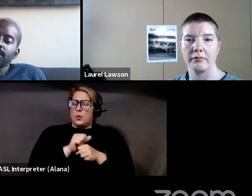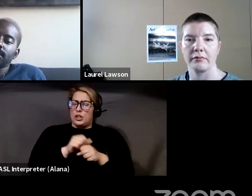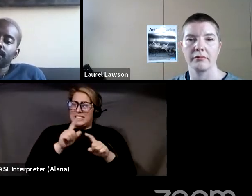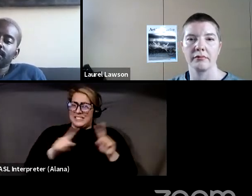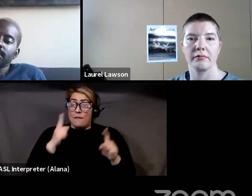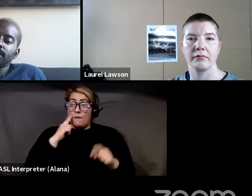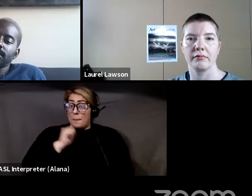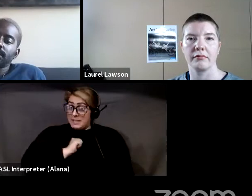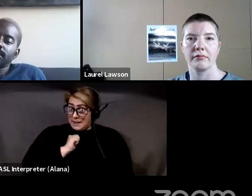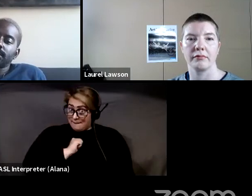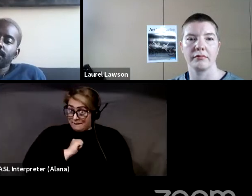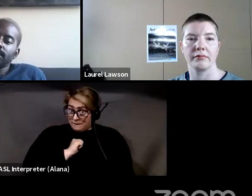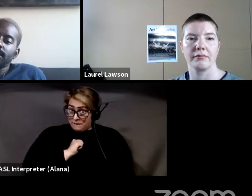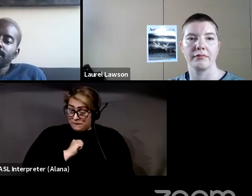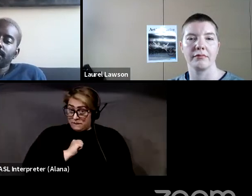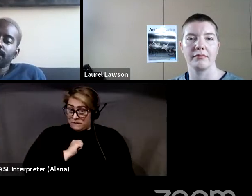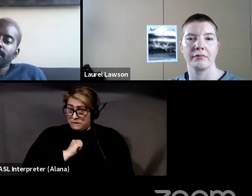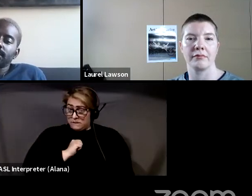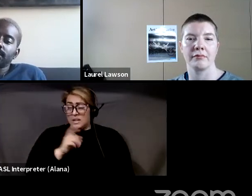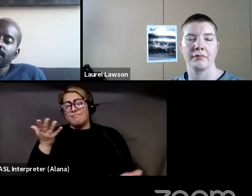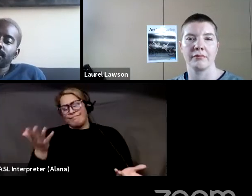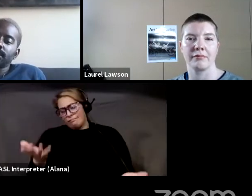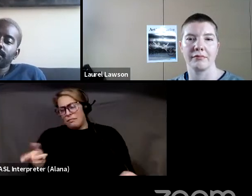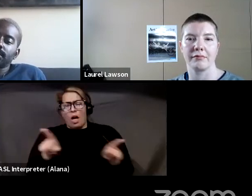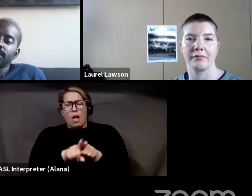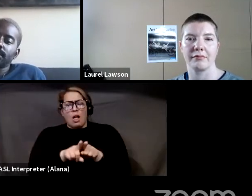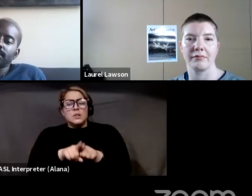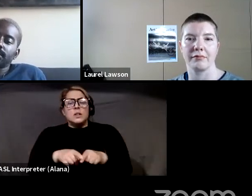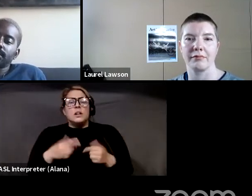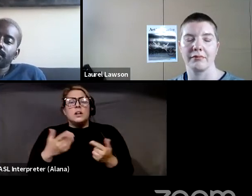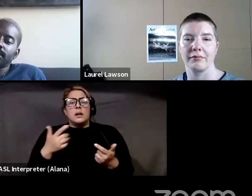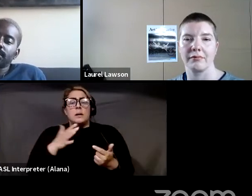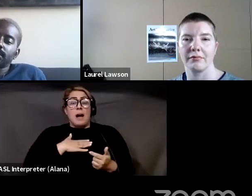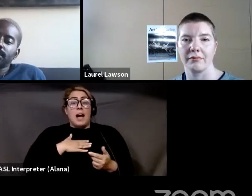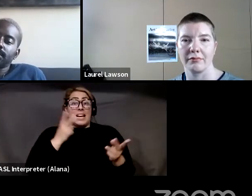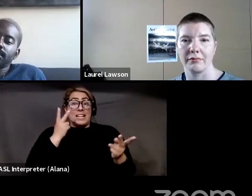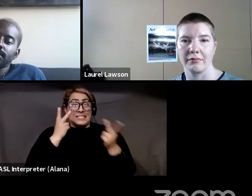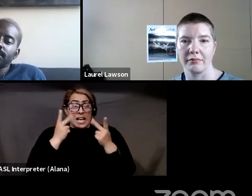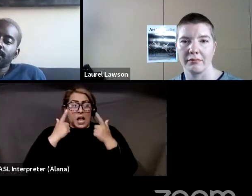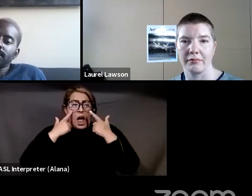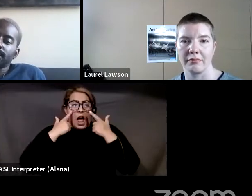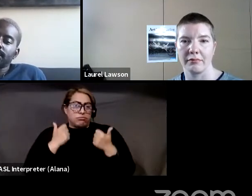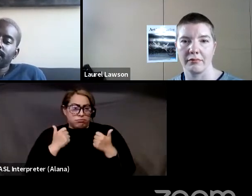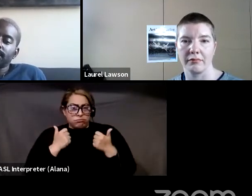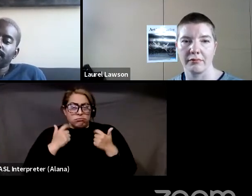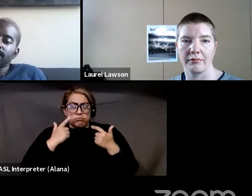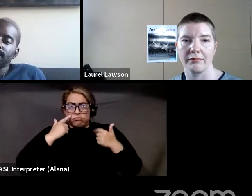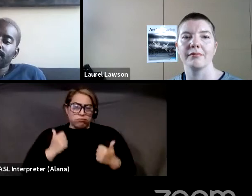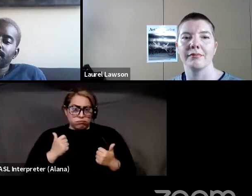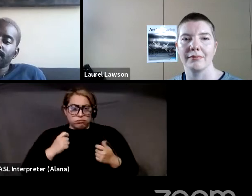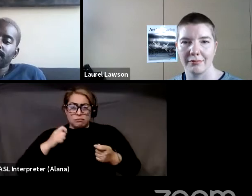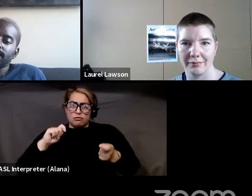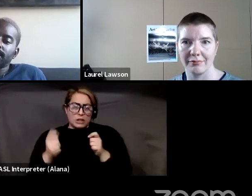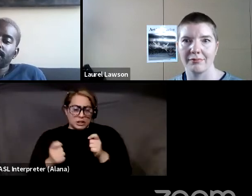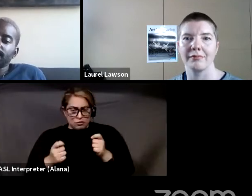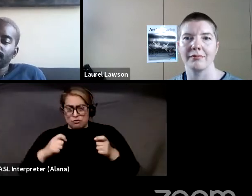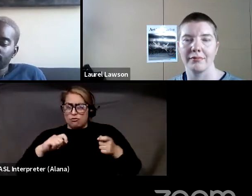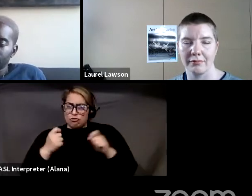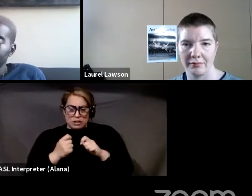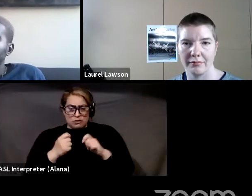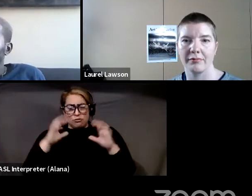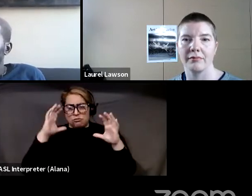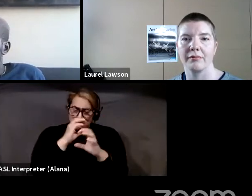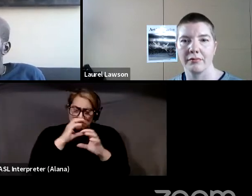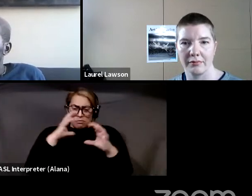for myself. And also my site continues to change. So I feel like